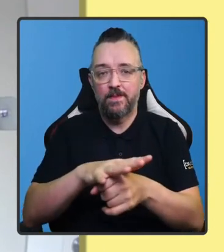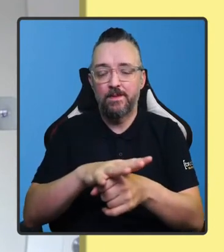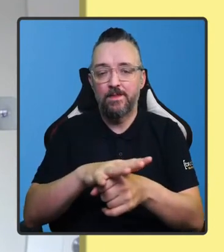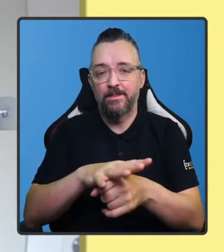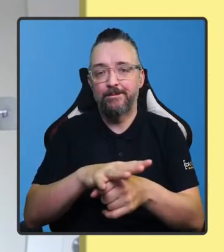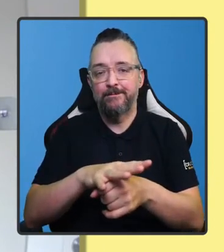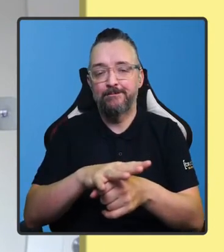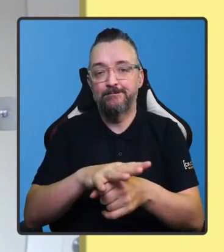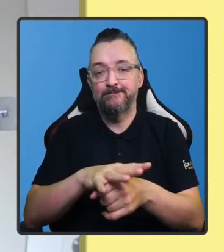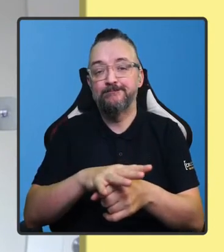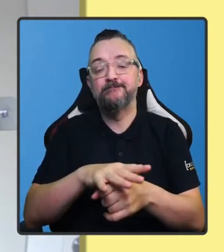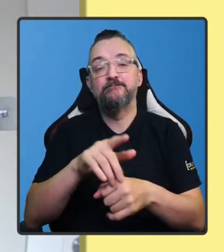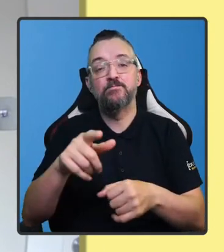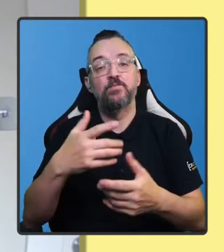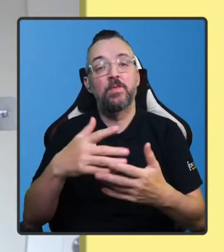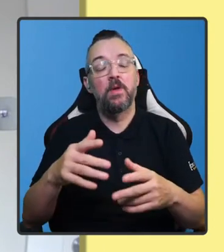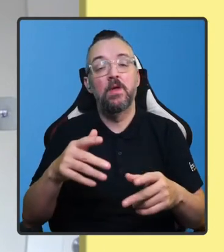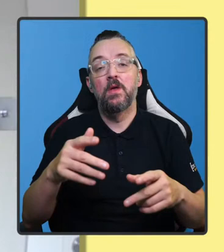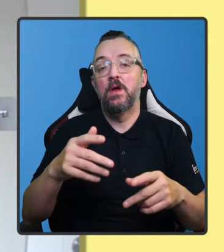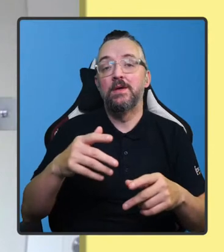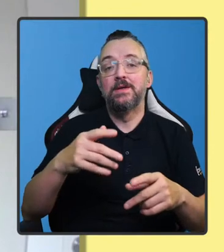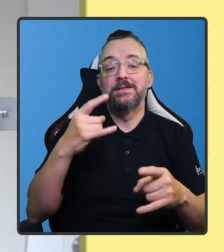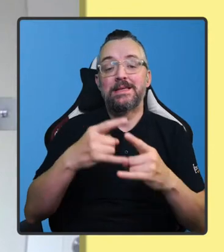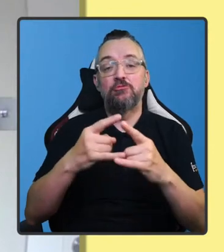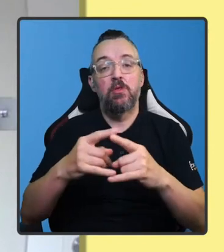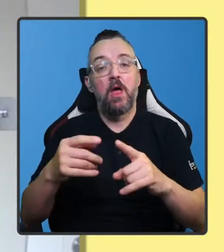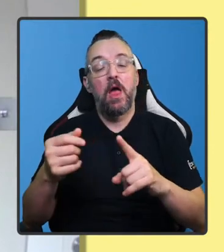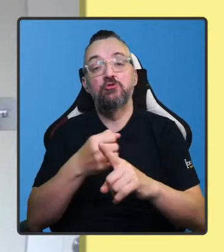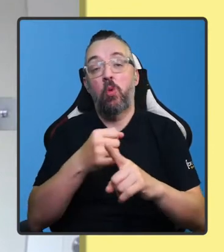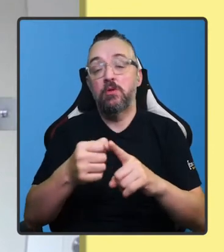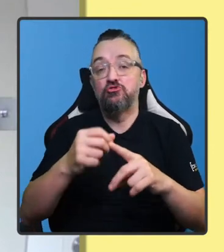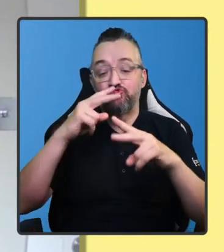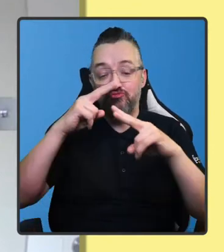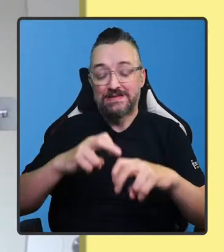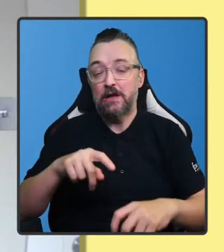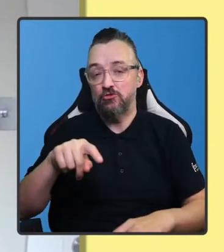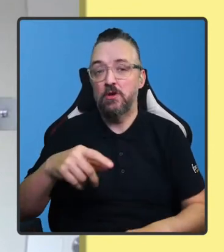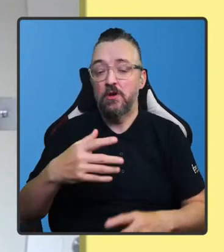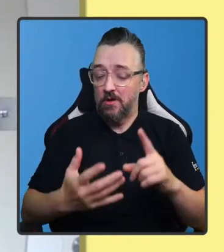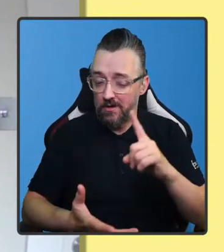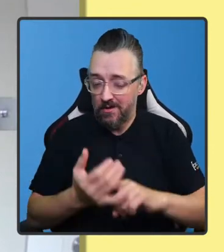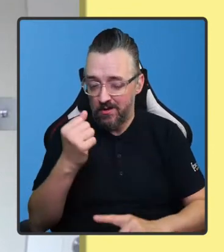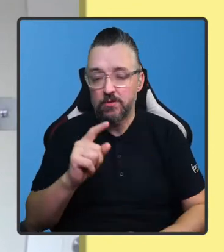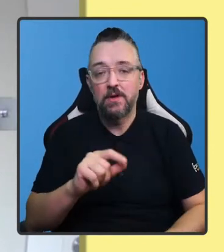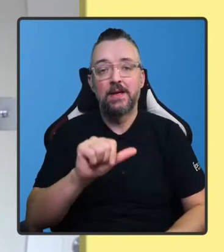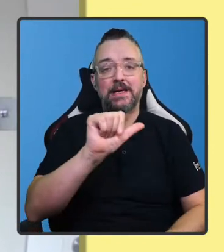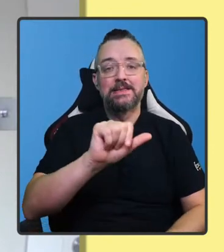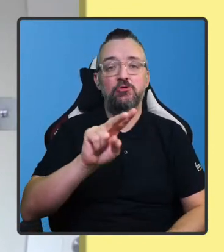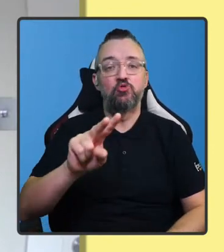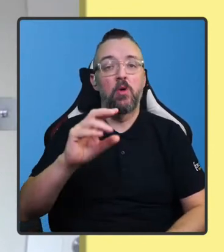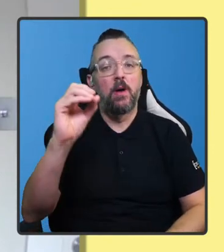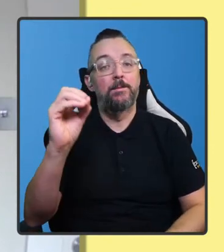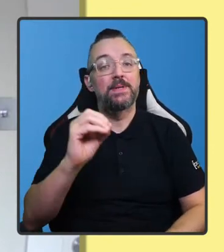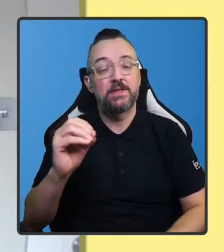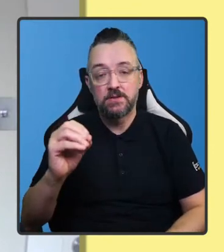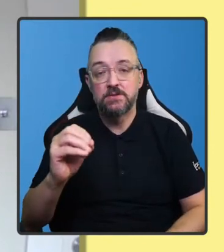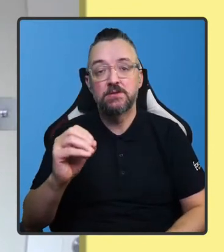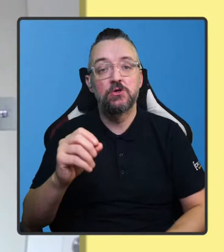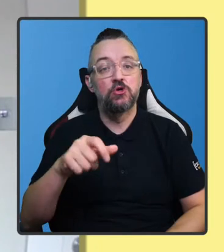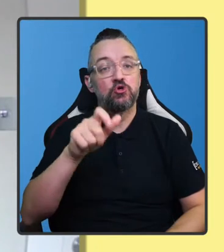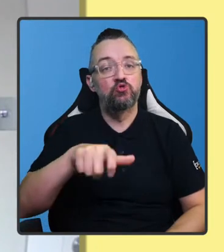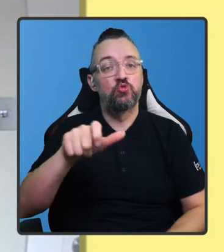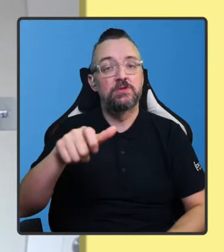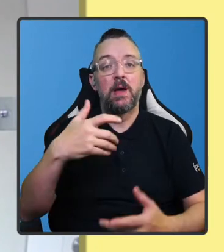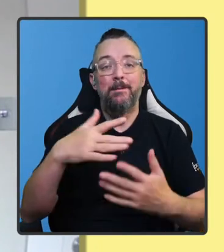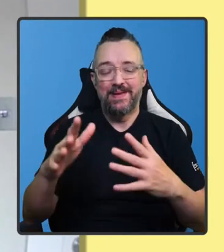Research from Revolt Sexual Assault in 2018 found that a staggering 62% of students have experienced sexual assault at UK